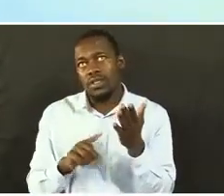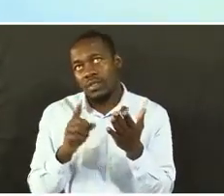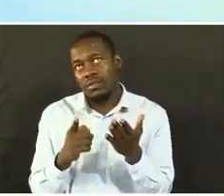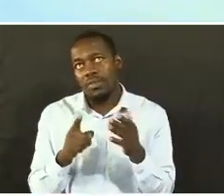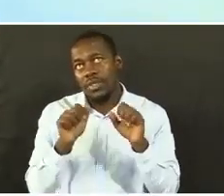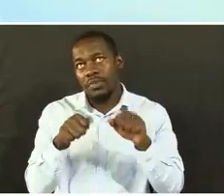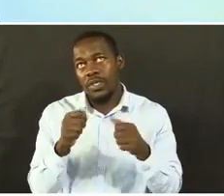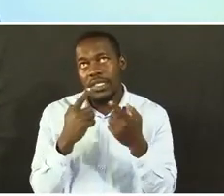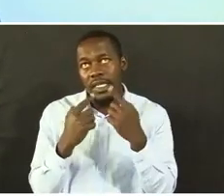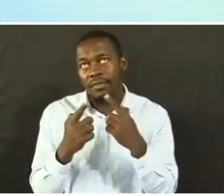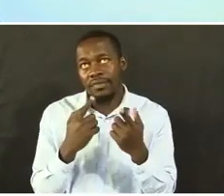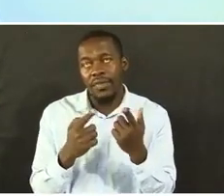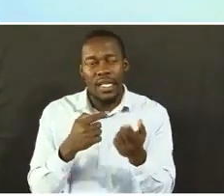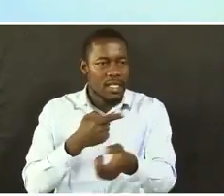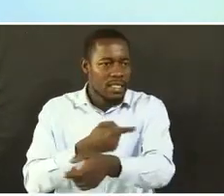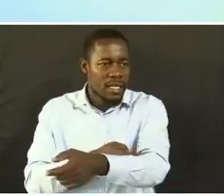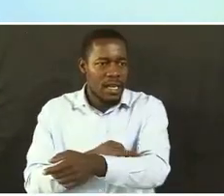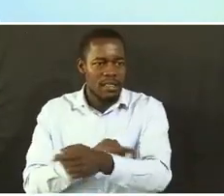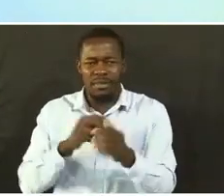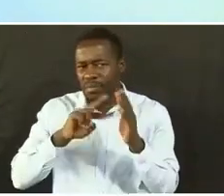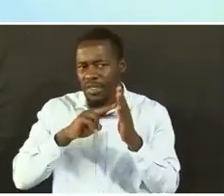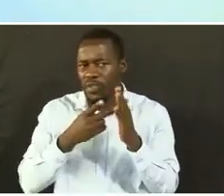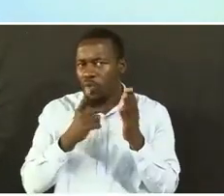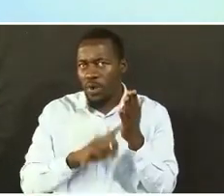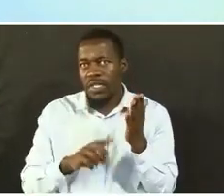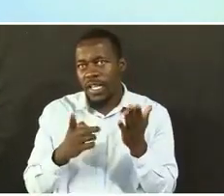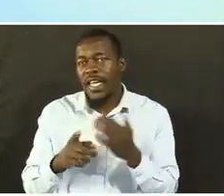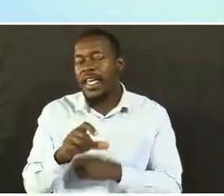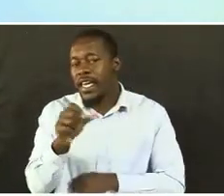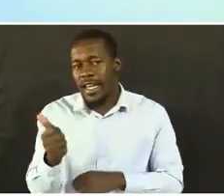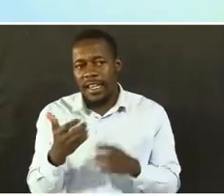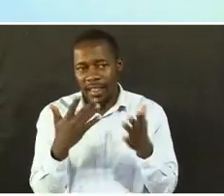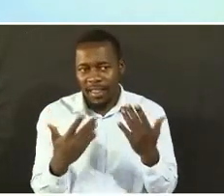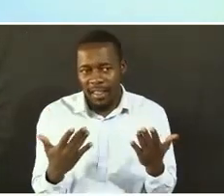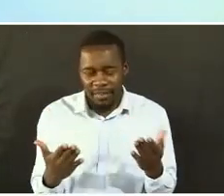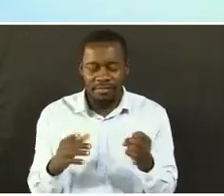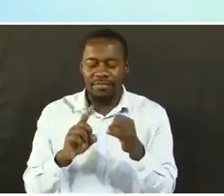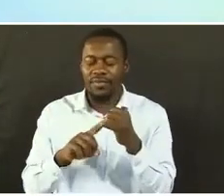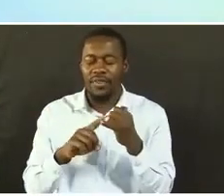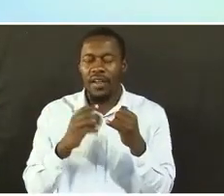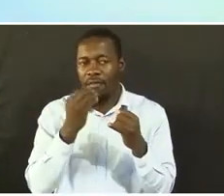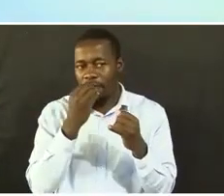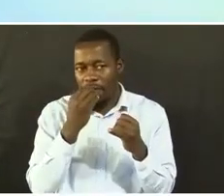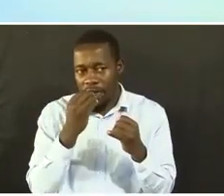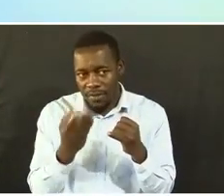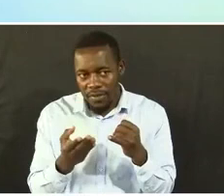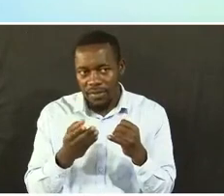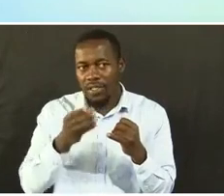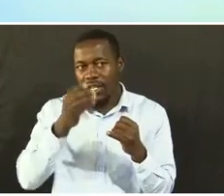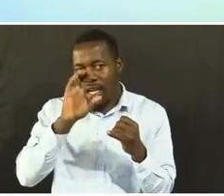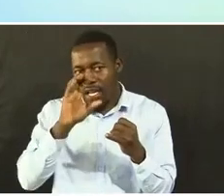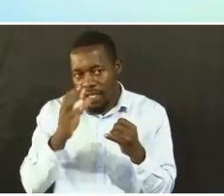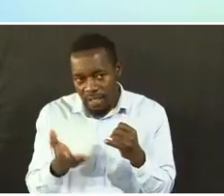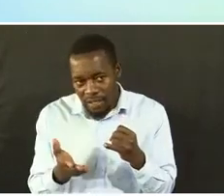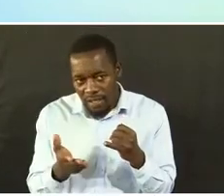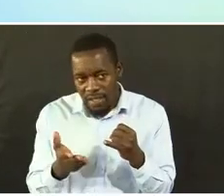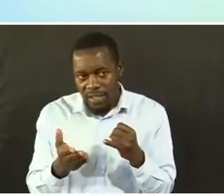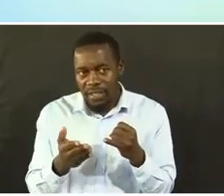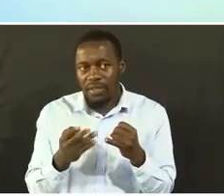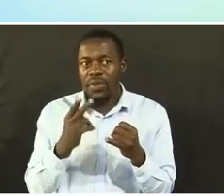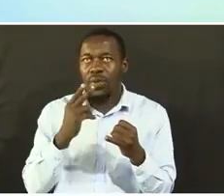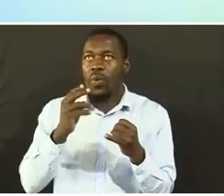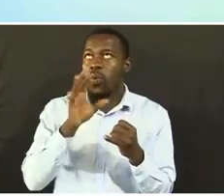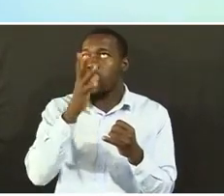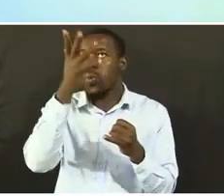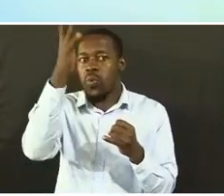is any substance which can be in form of food, a drink, a capsule, it can be in form of smoke. When this is